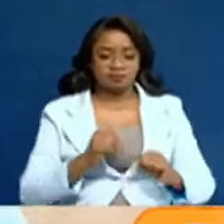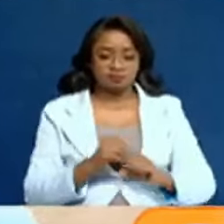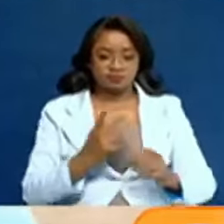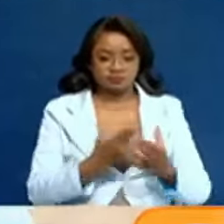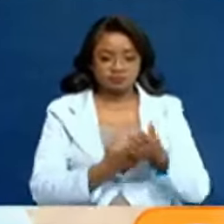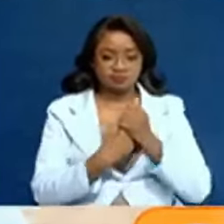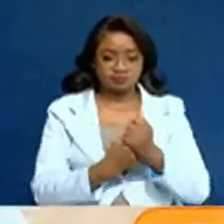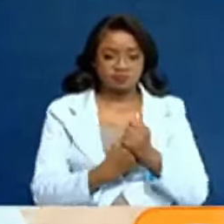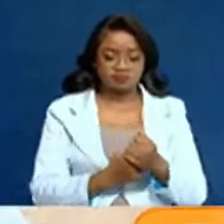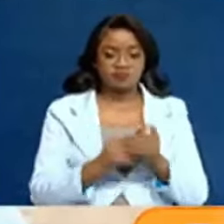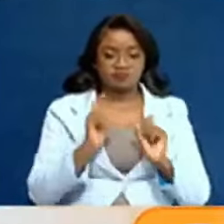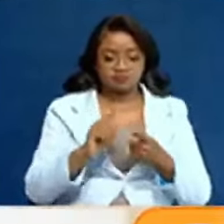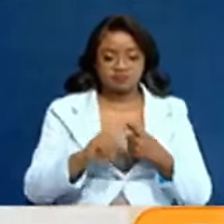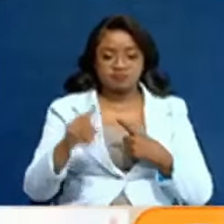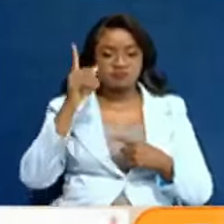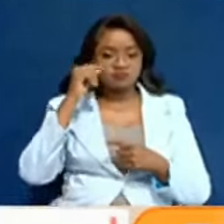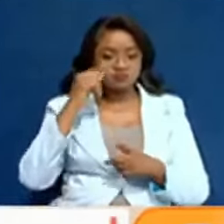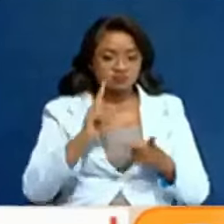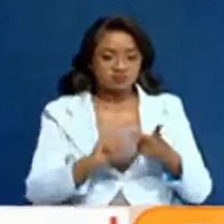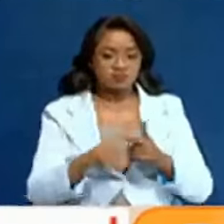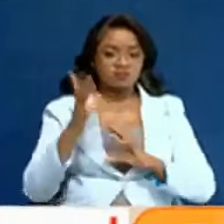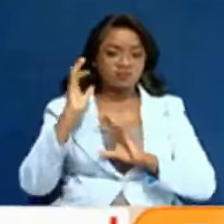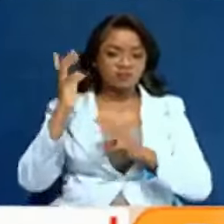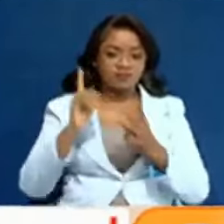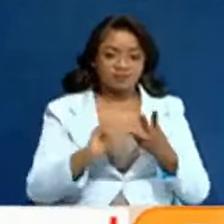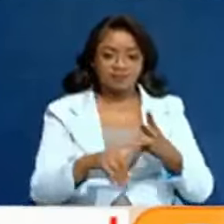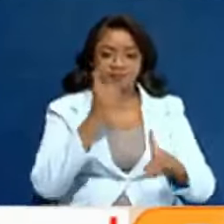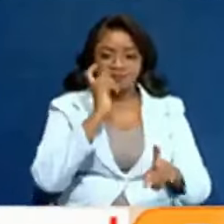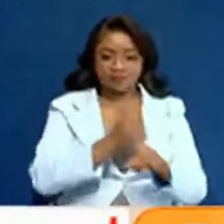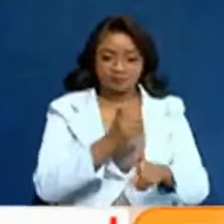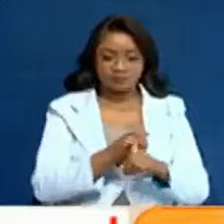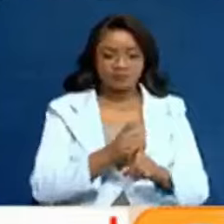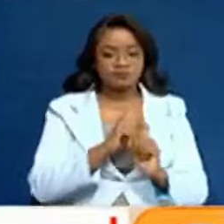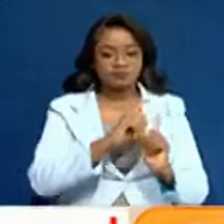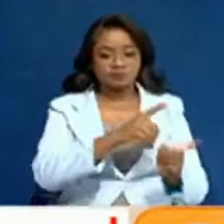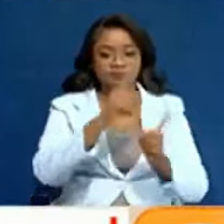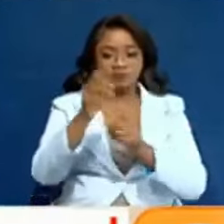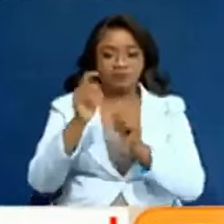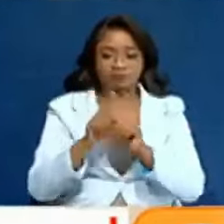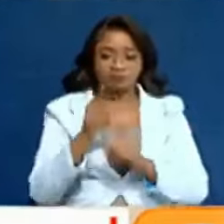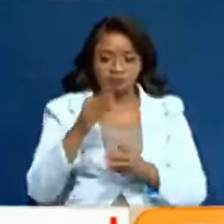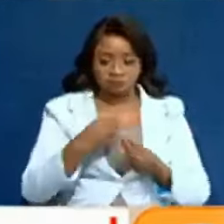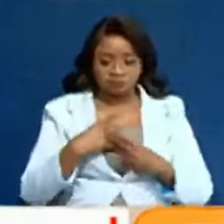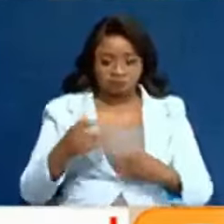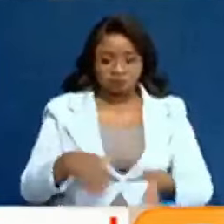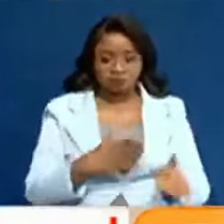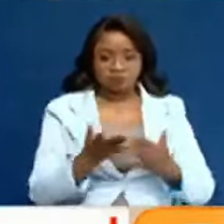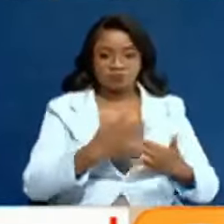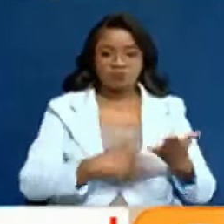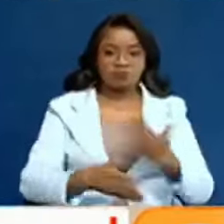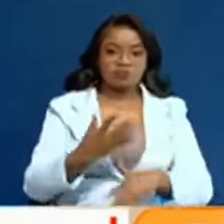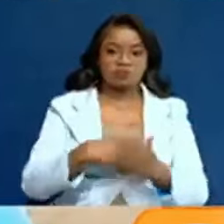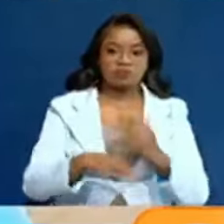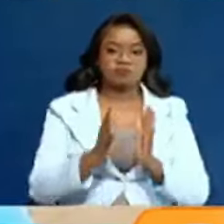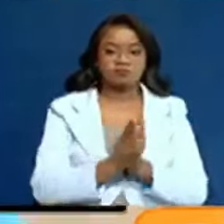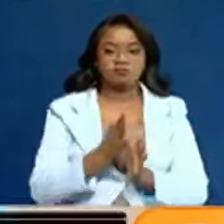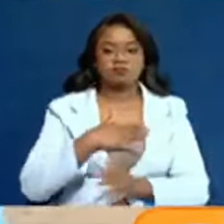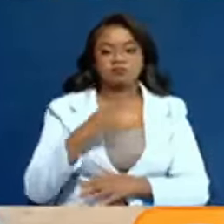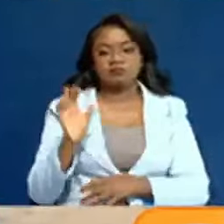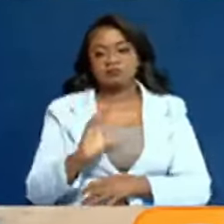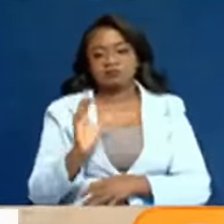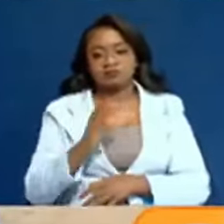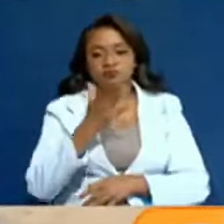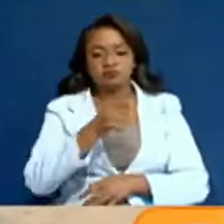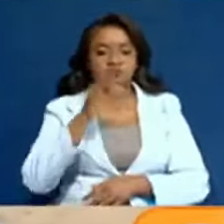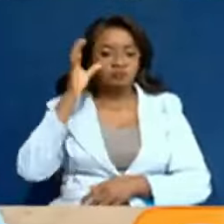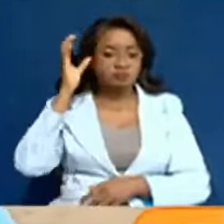Kilifi County, and Kwale County over 3 days. We are delighted to have a chance to interact with our customers in the coast region. Now, when you